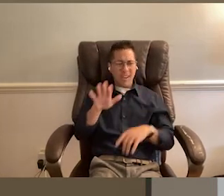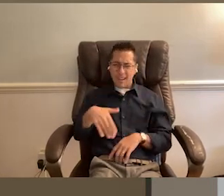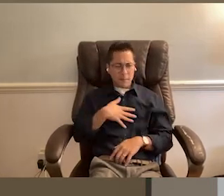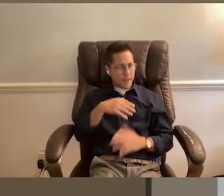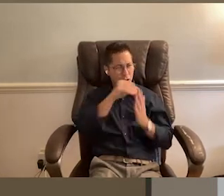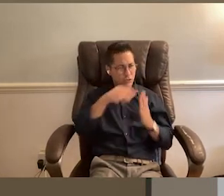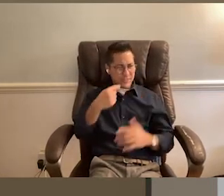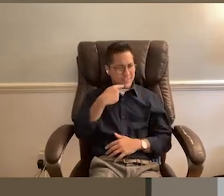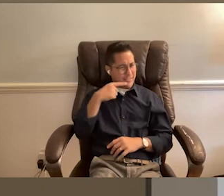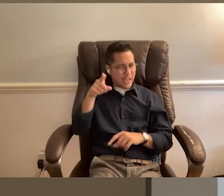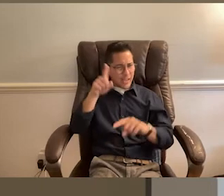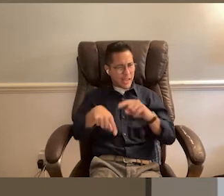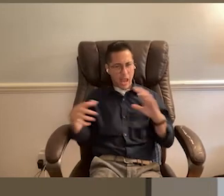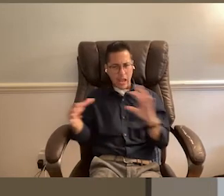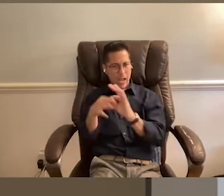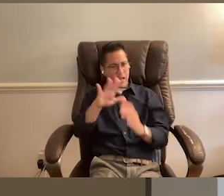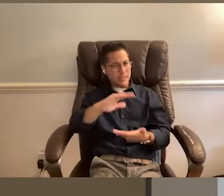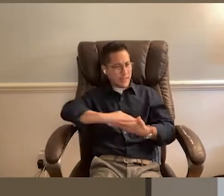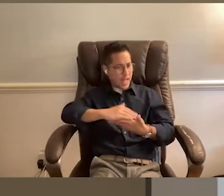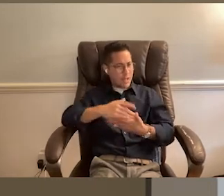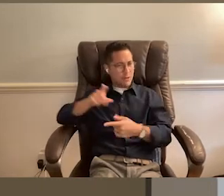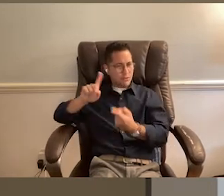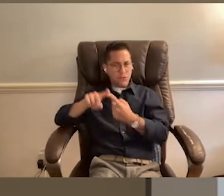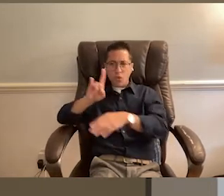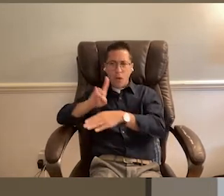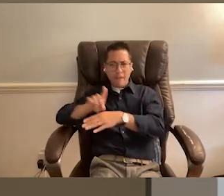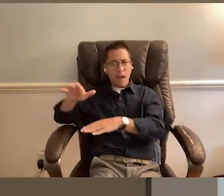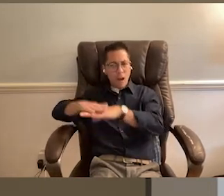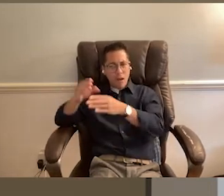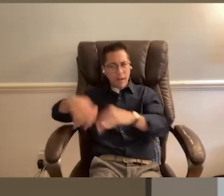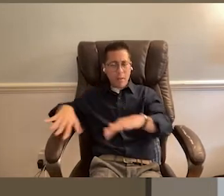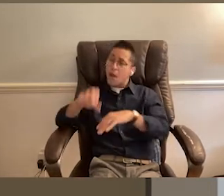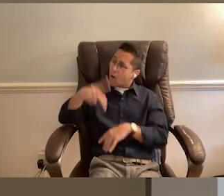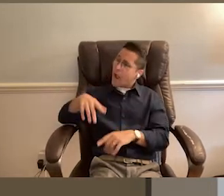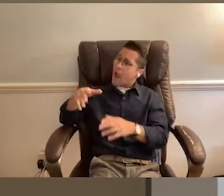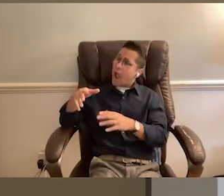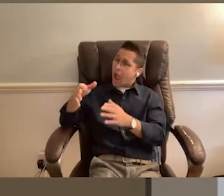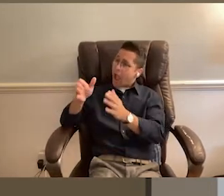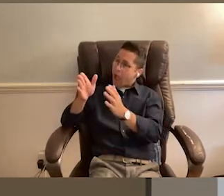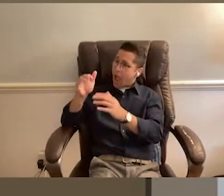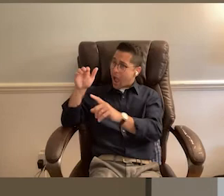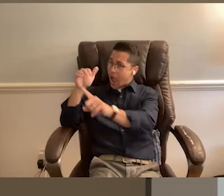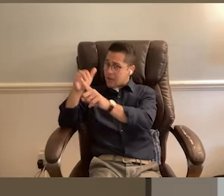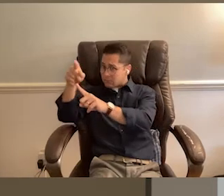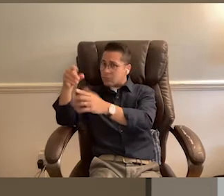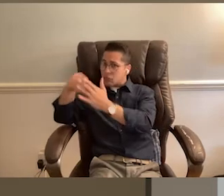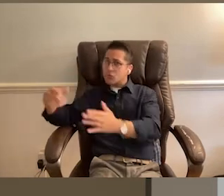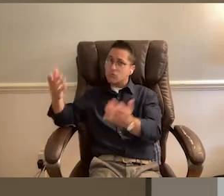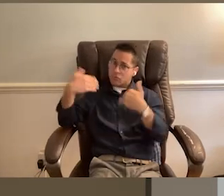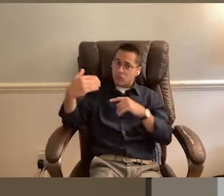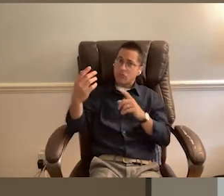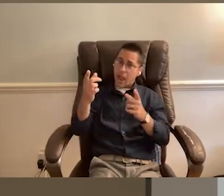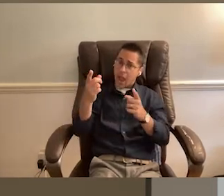asking if someone wants to physically come in to please let us know first, because sometimes We're also just a small team, so there's not